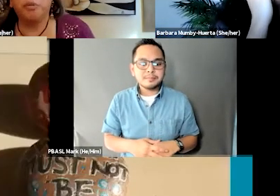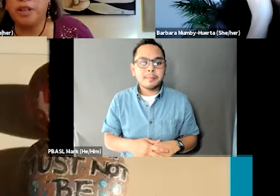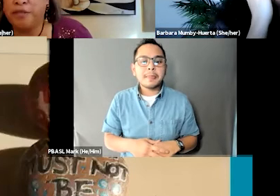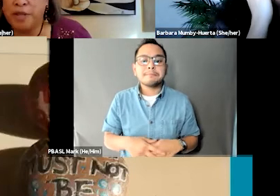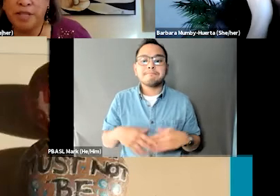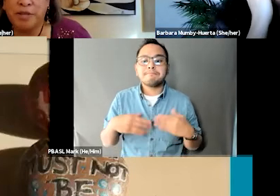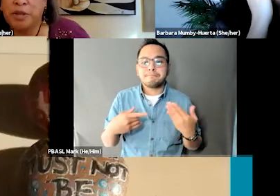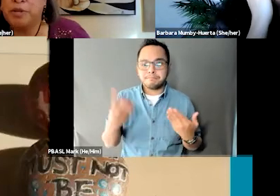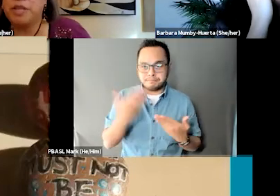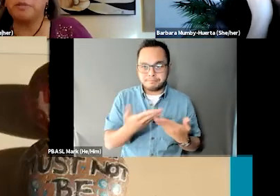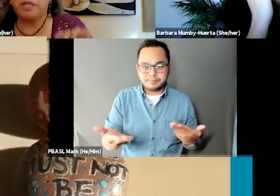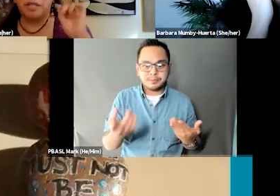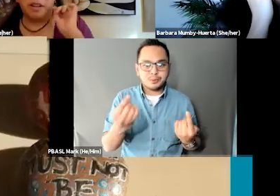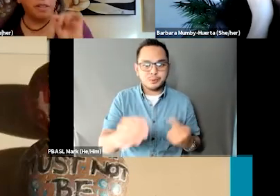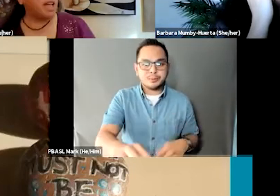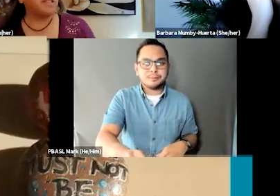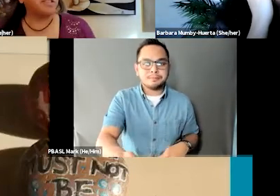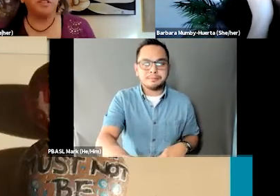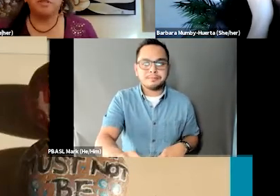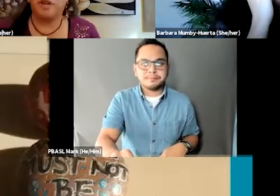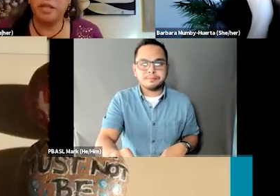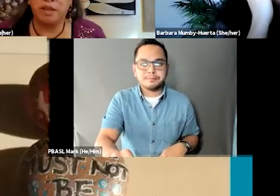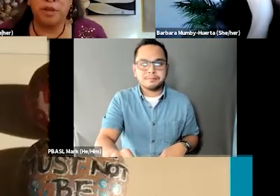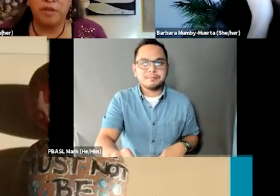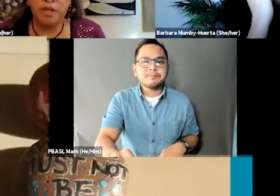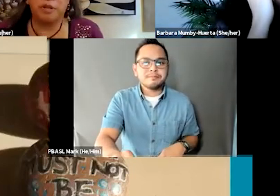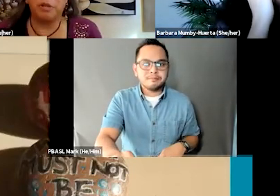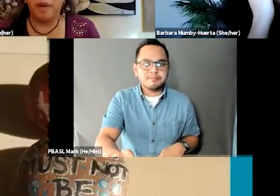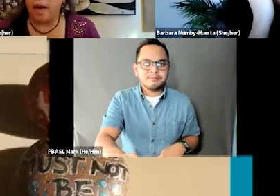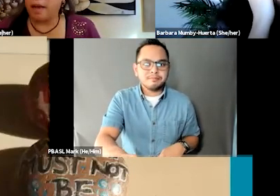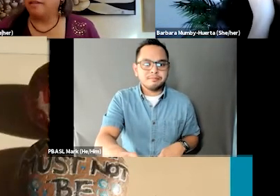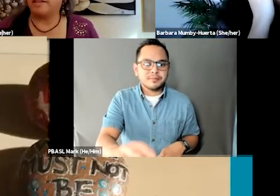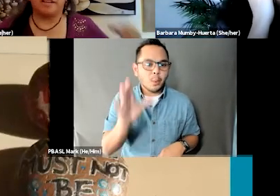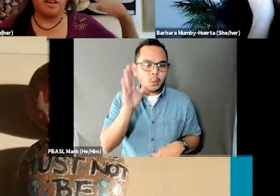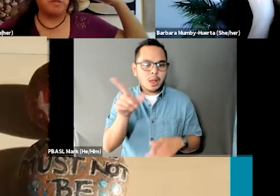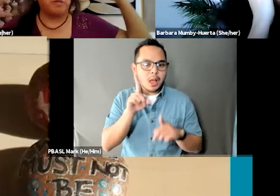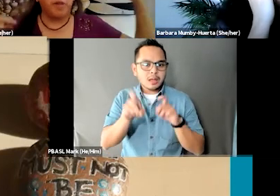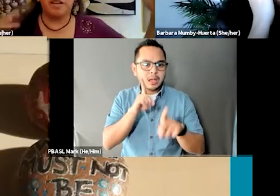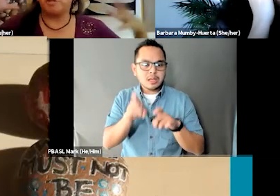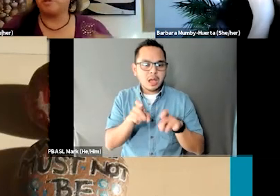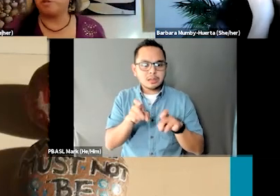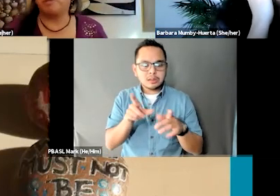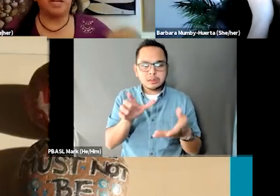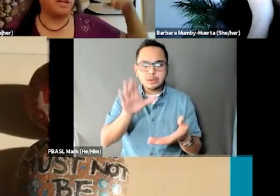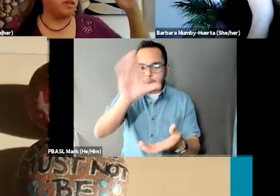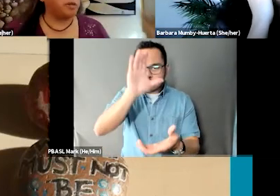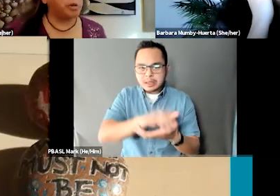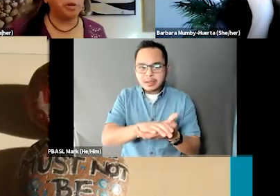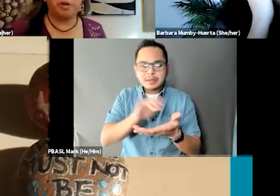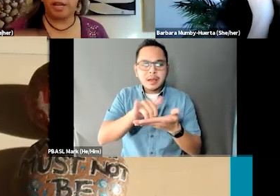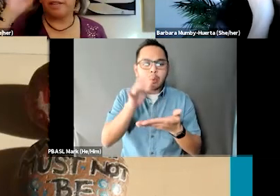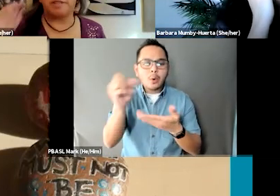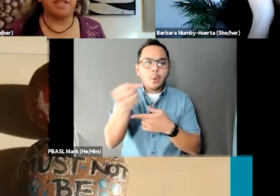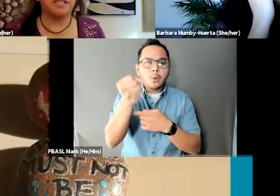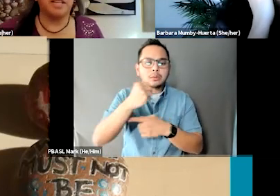So one of the first things we do is we start asking you to write down the beliefs that hold you back. Like, I'm too fat, I'm too stupid, I didn't go to